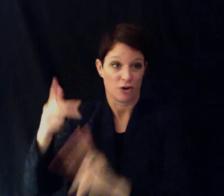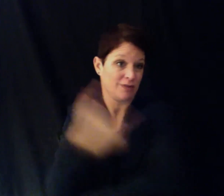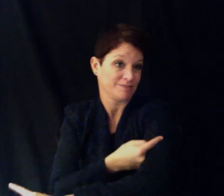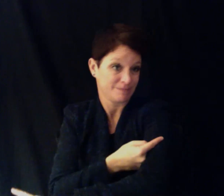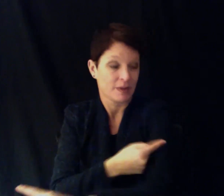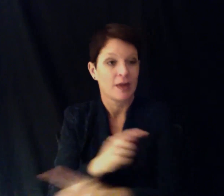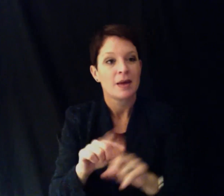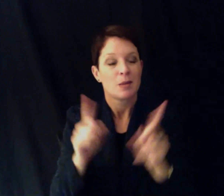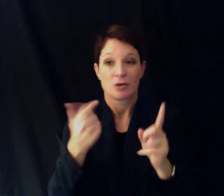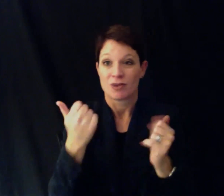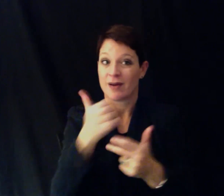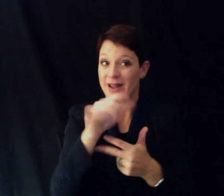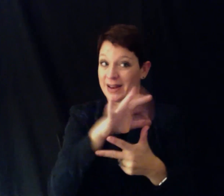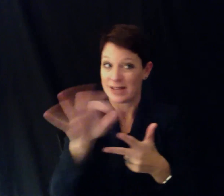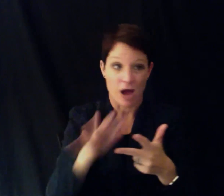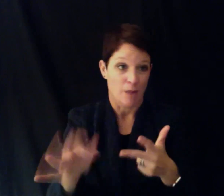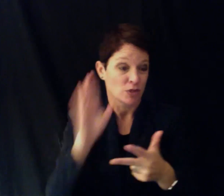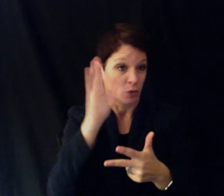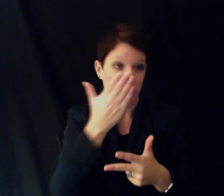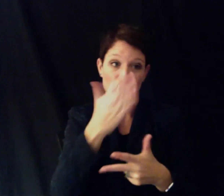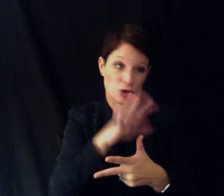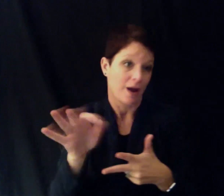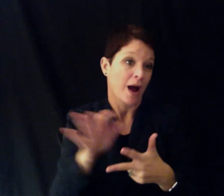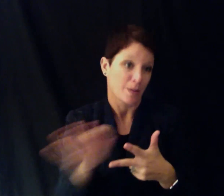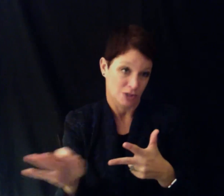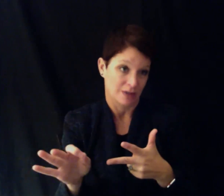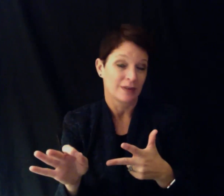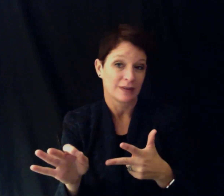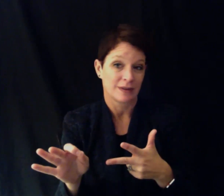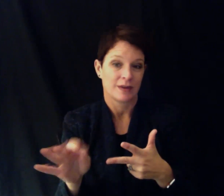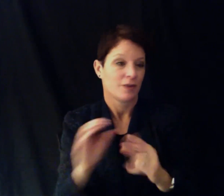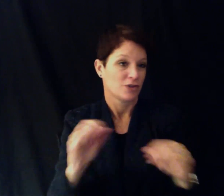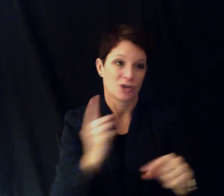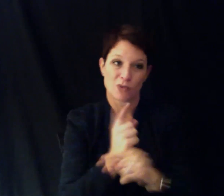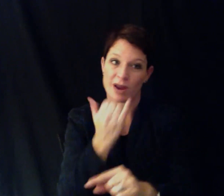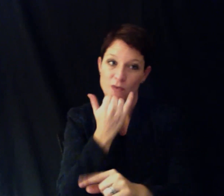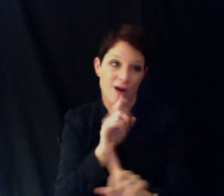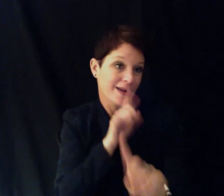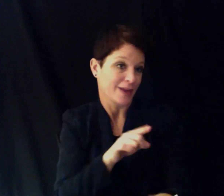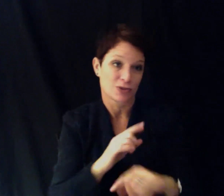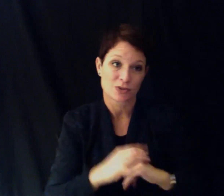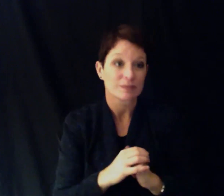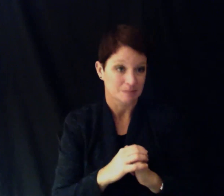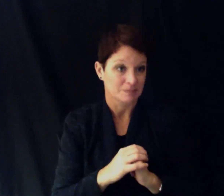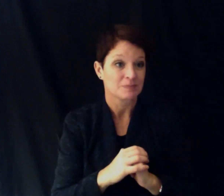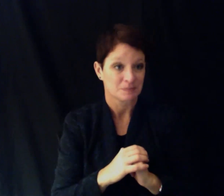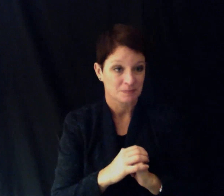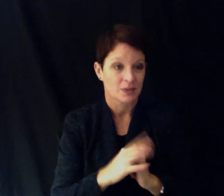this point, any option is going to be a good option. I don't think there's a right or wrong answer there.